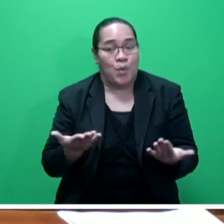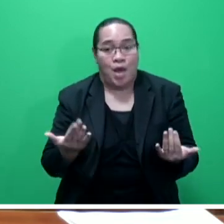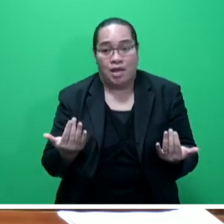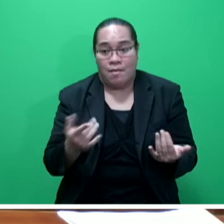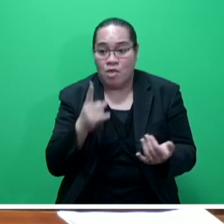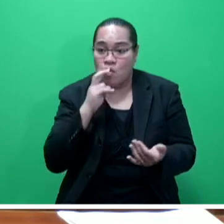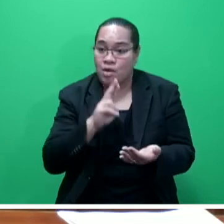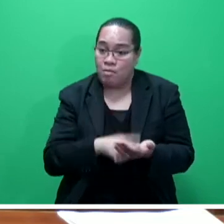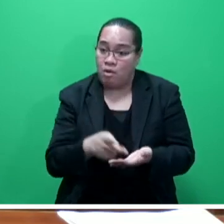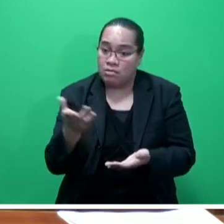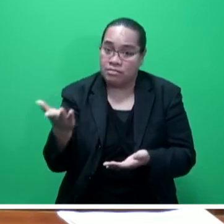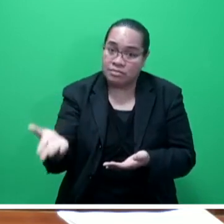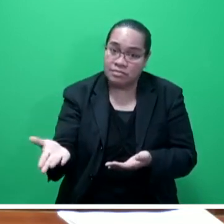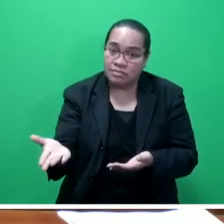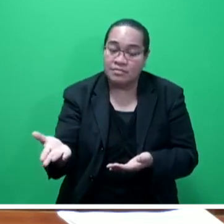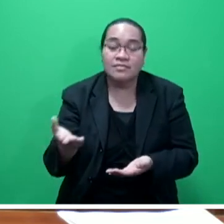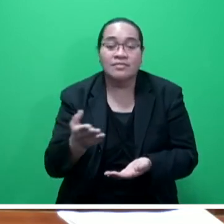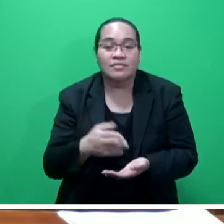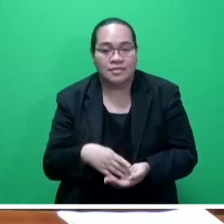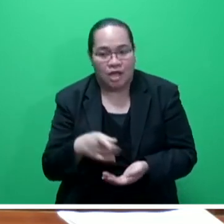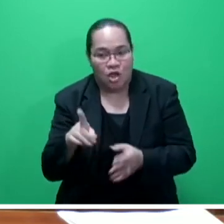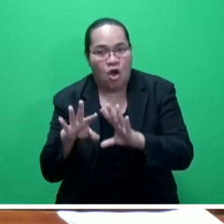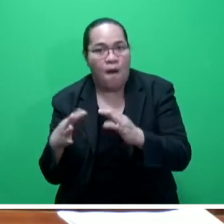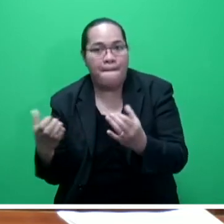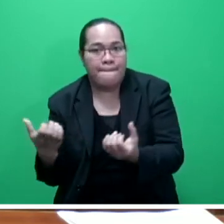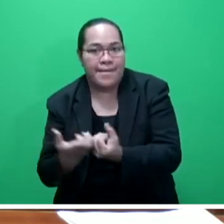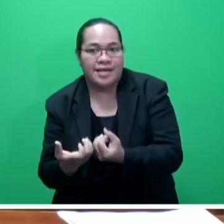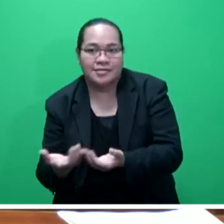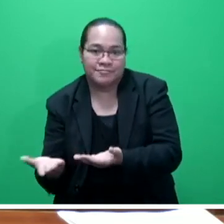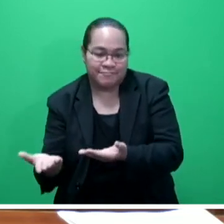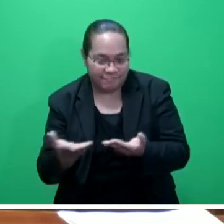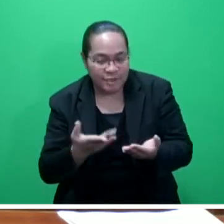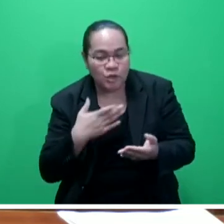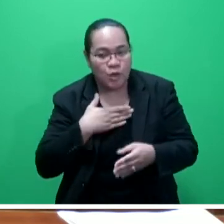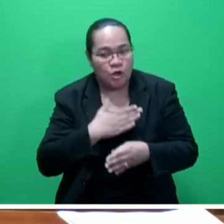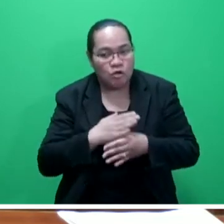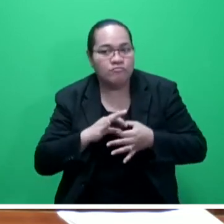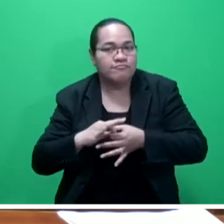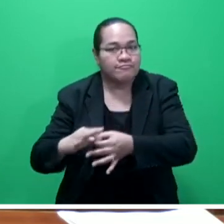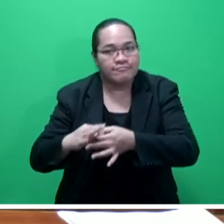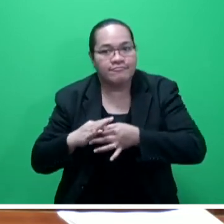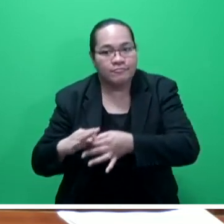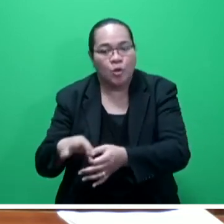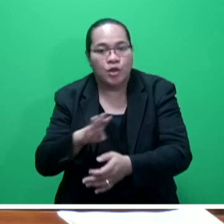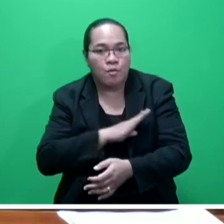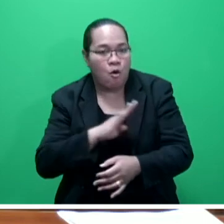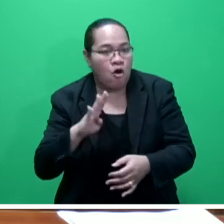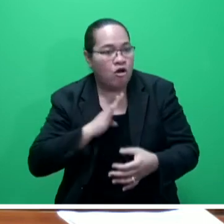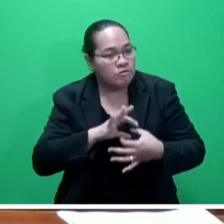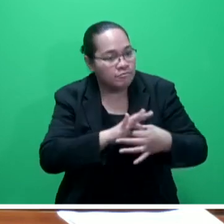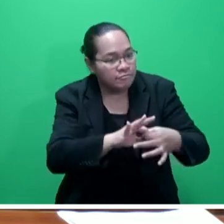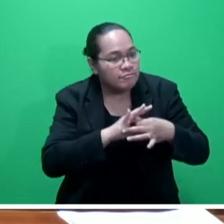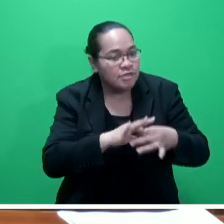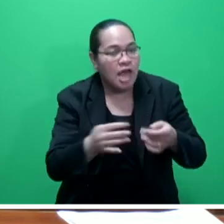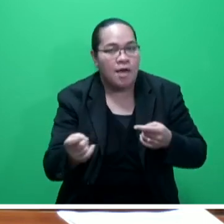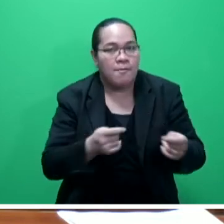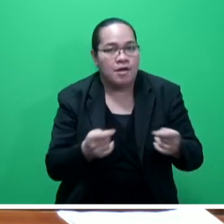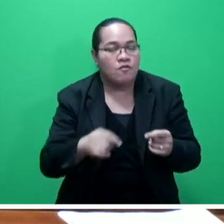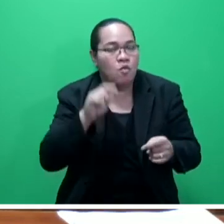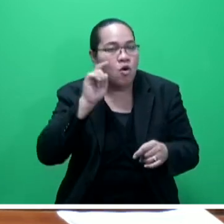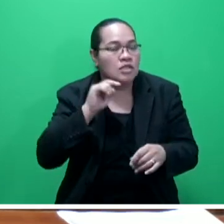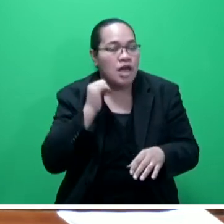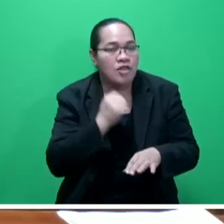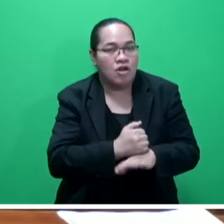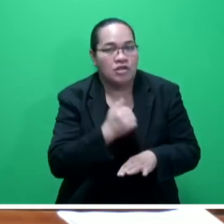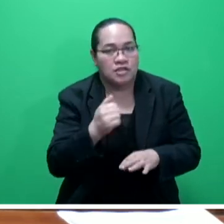the report that has been undertaken by the committee, and we will look to work together with the board and the management of Water Authority of Fiji to make